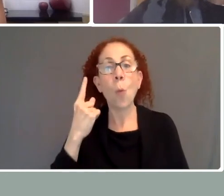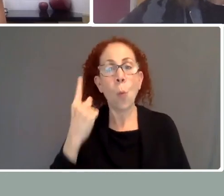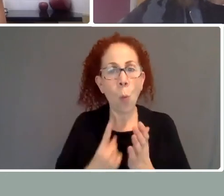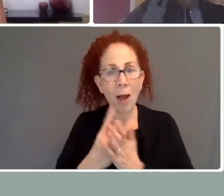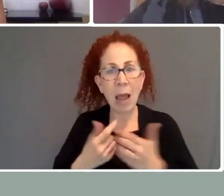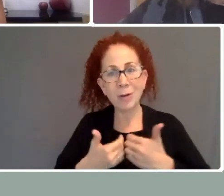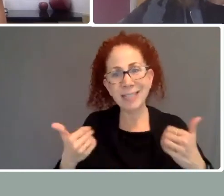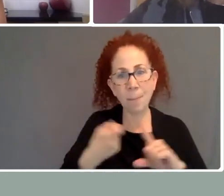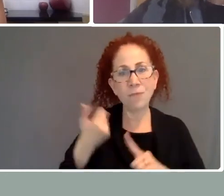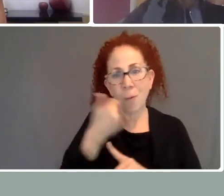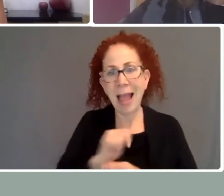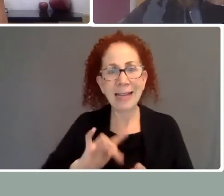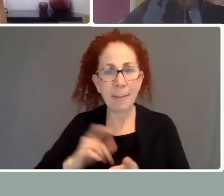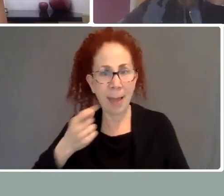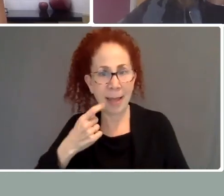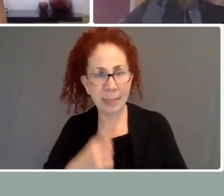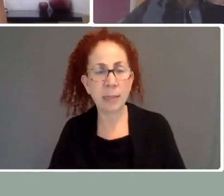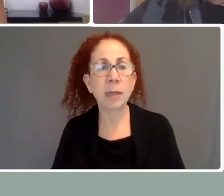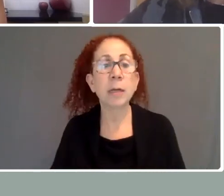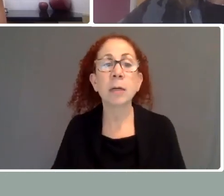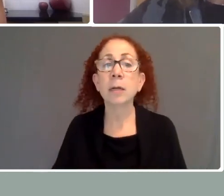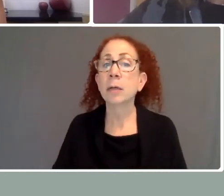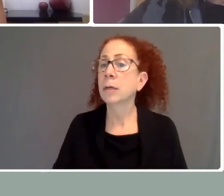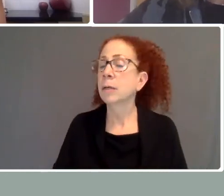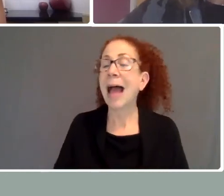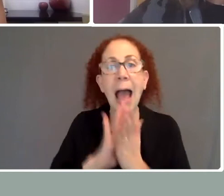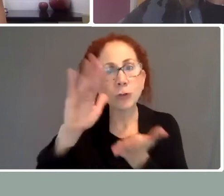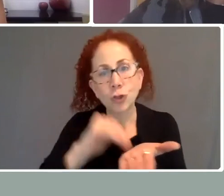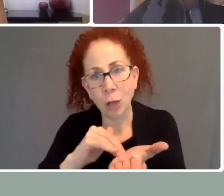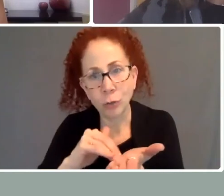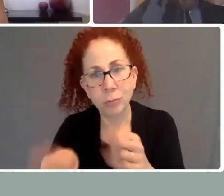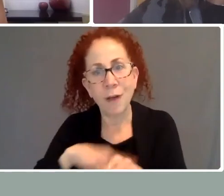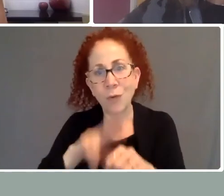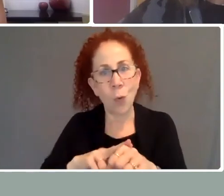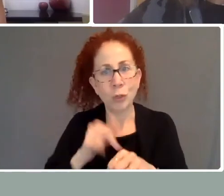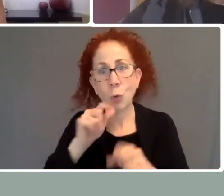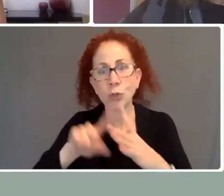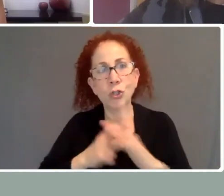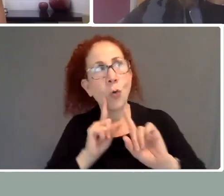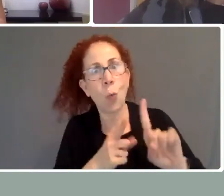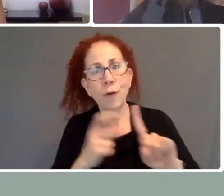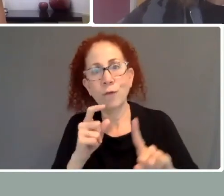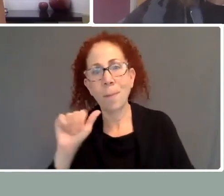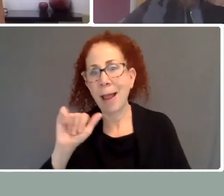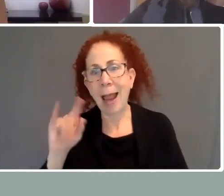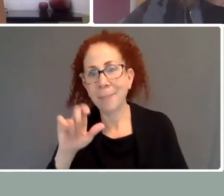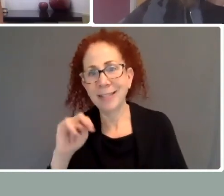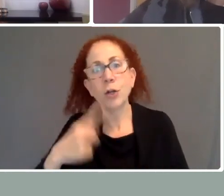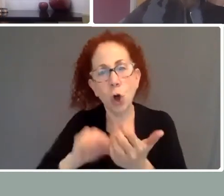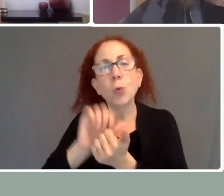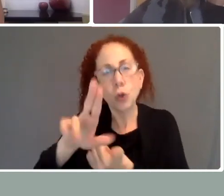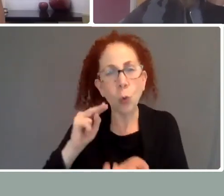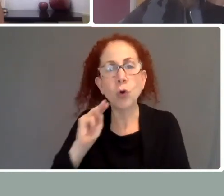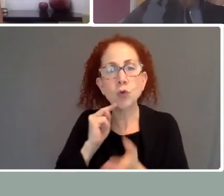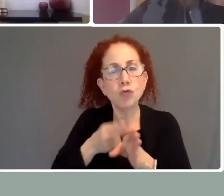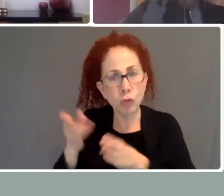any medicine or other supplement. Ask your doctor. Don't just start, you know, ordering stuff off Amazon. Like, talk to your nutritionist, talk to your doctor.